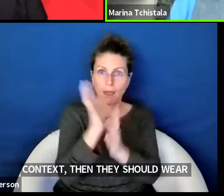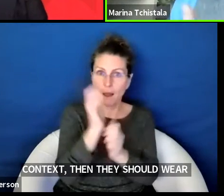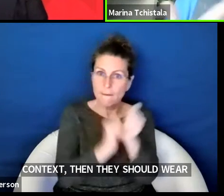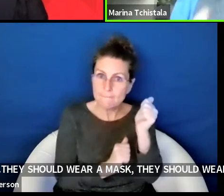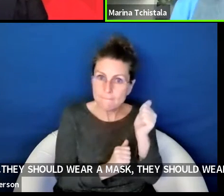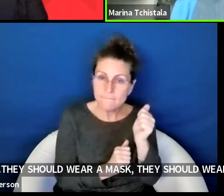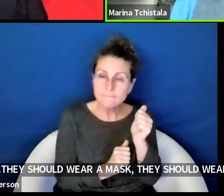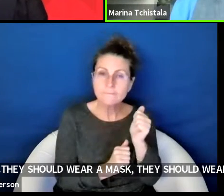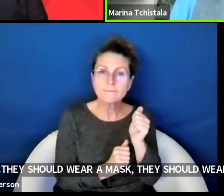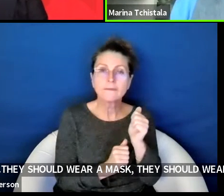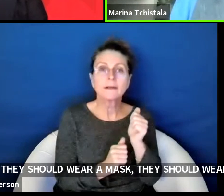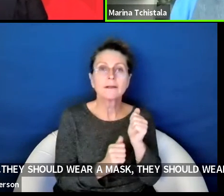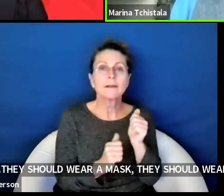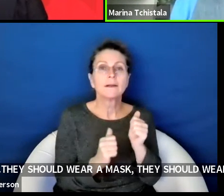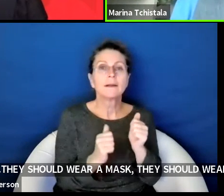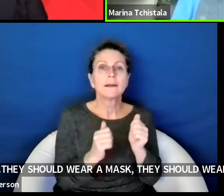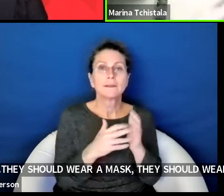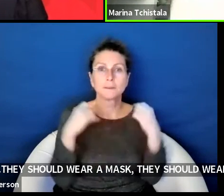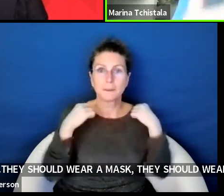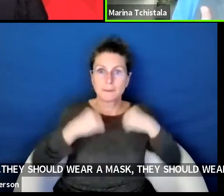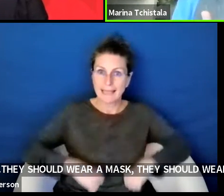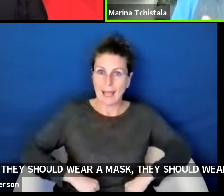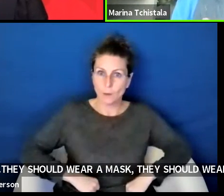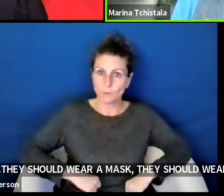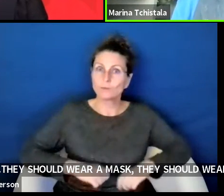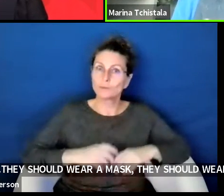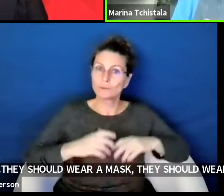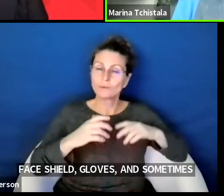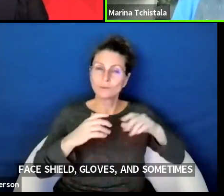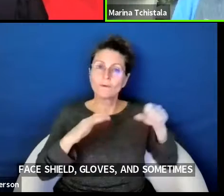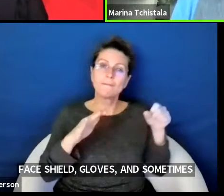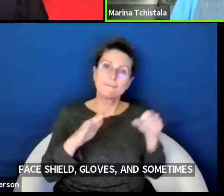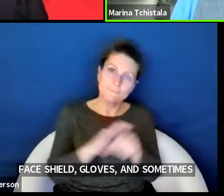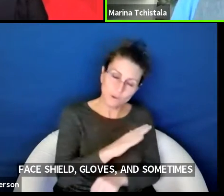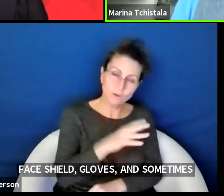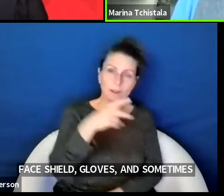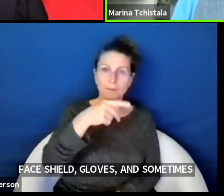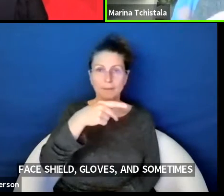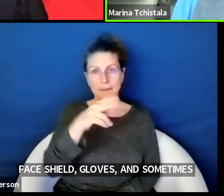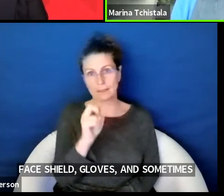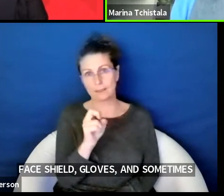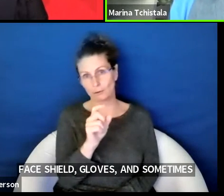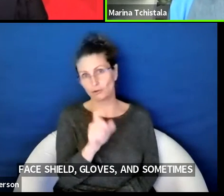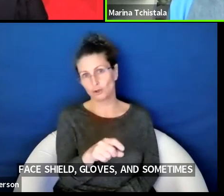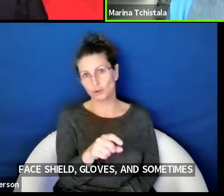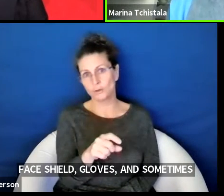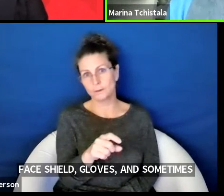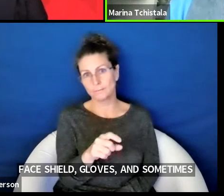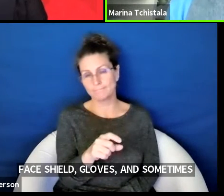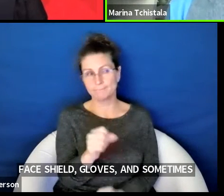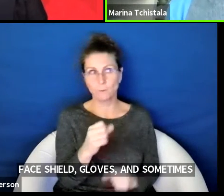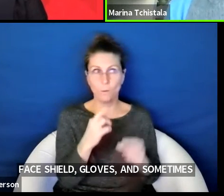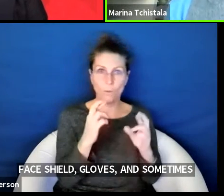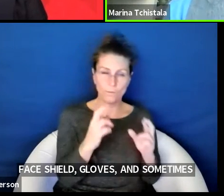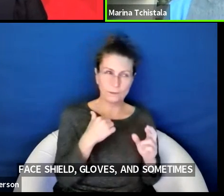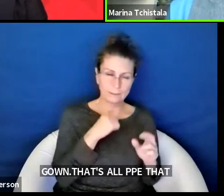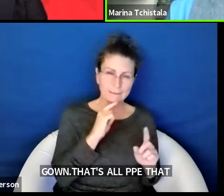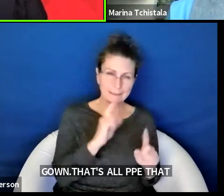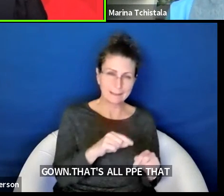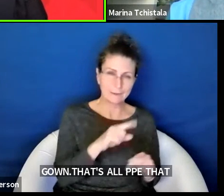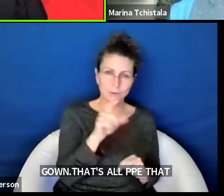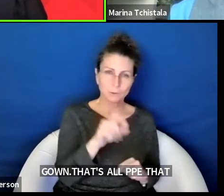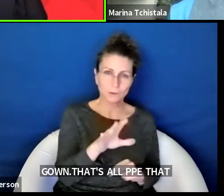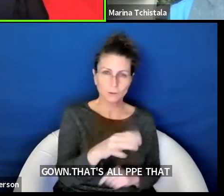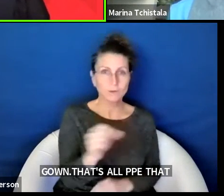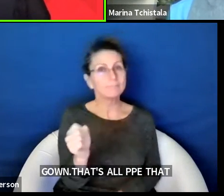gown. That's all PPE, full PPE that should be wearing. Hope I answered your question.